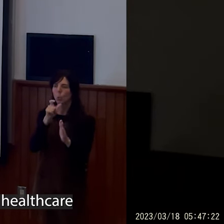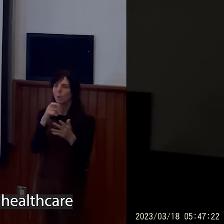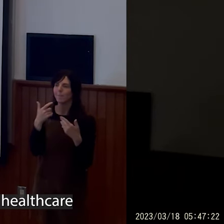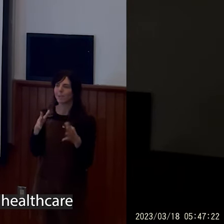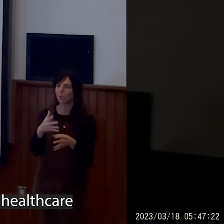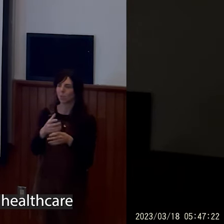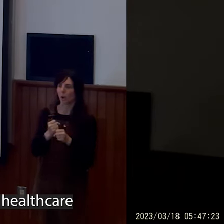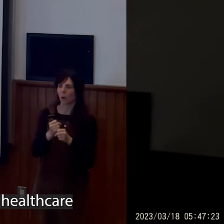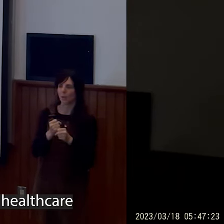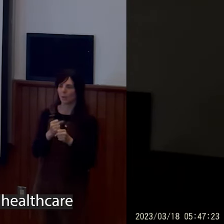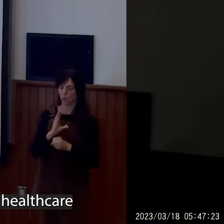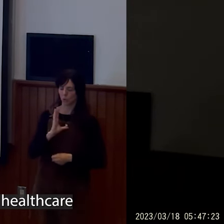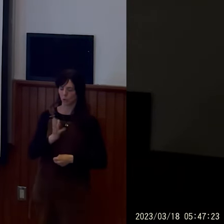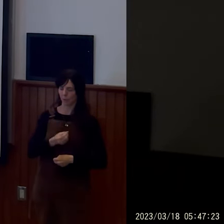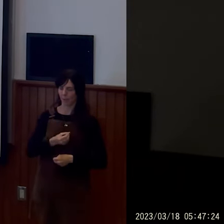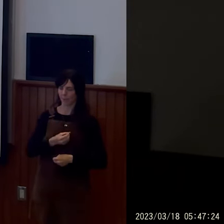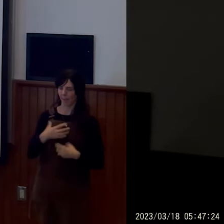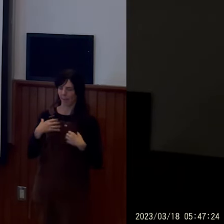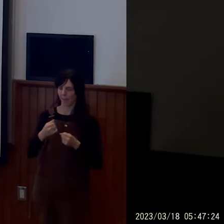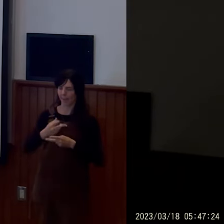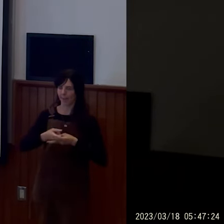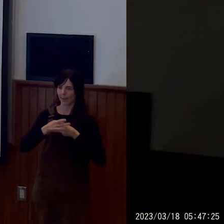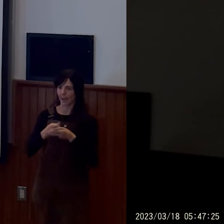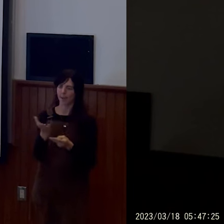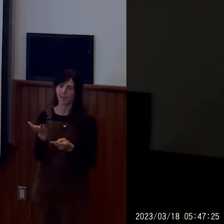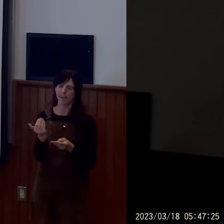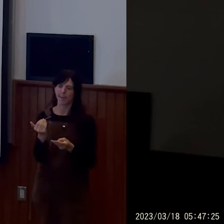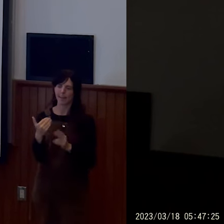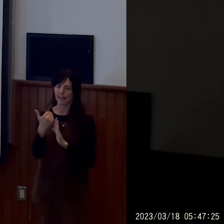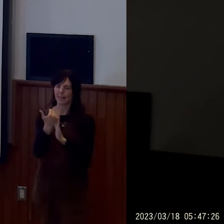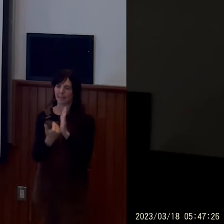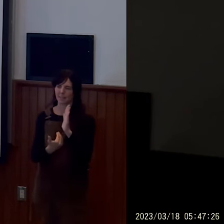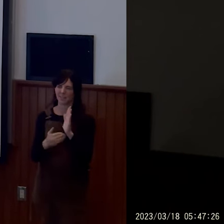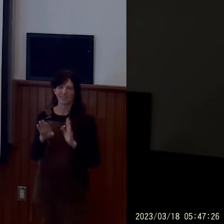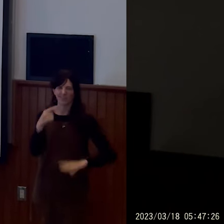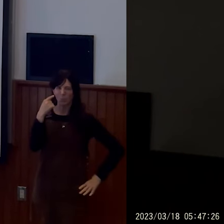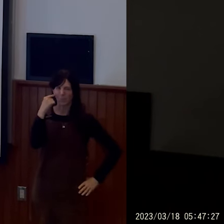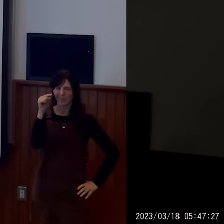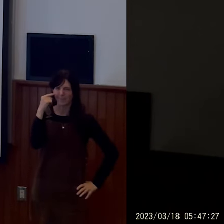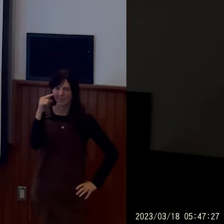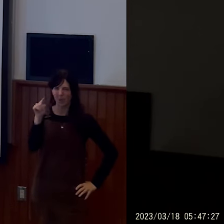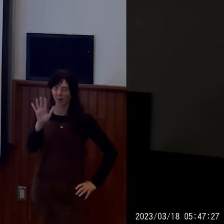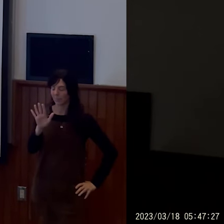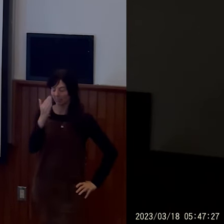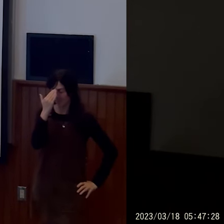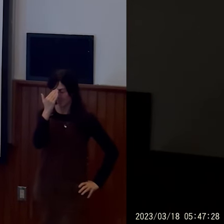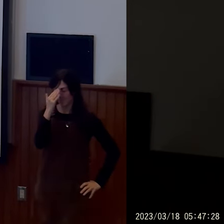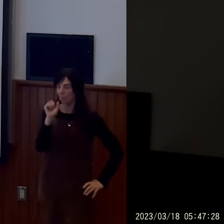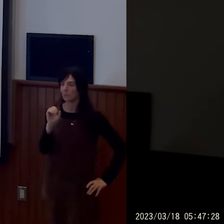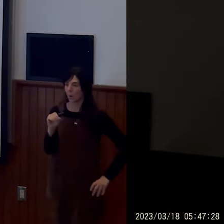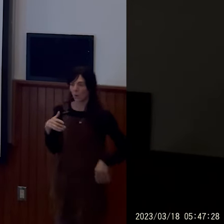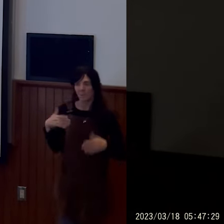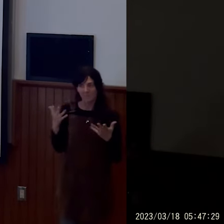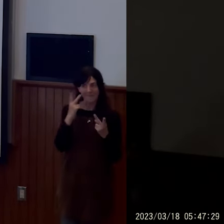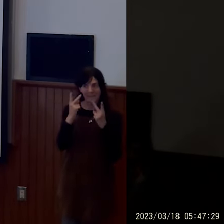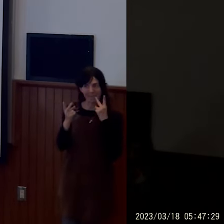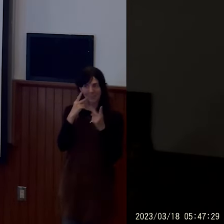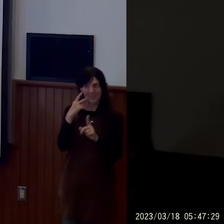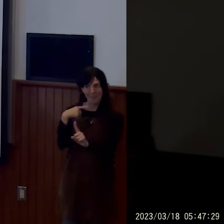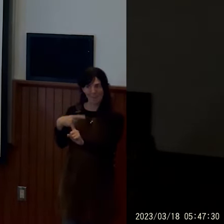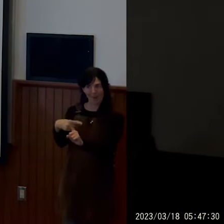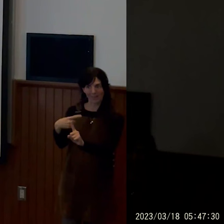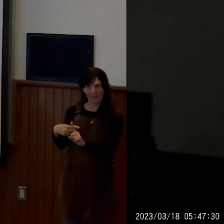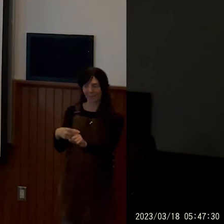healthcare to do, I mean, this what? So, visibility. Not so